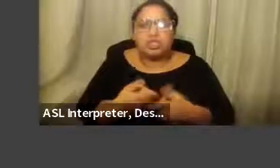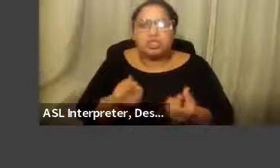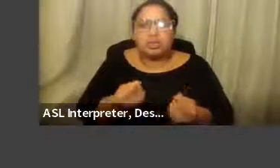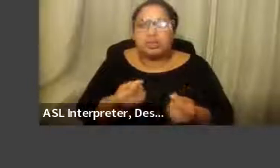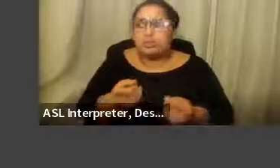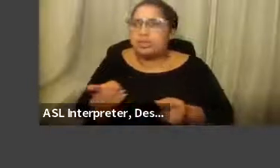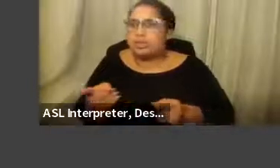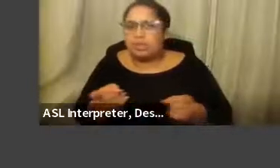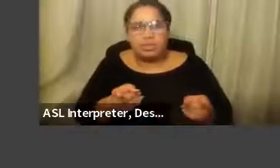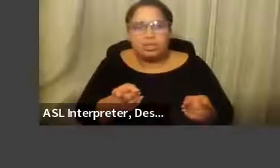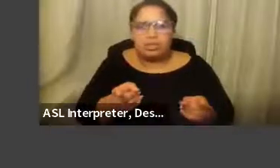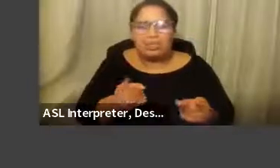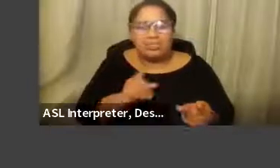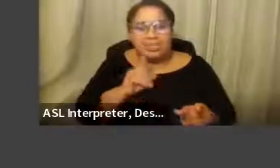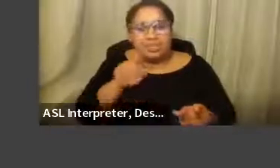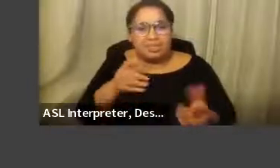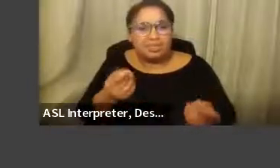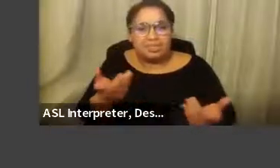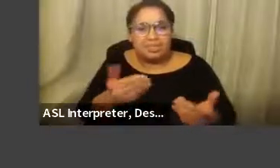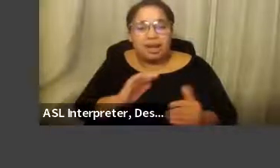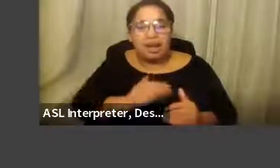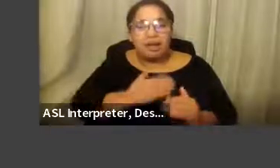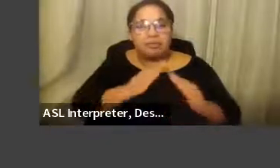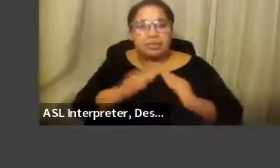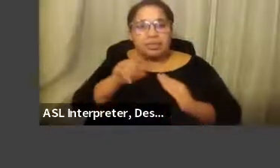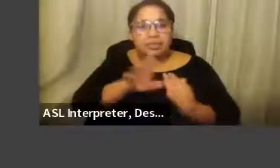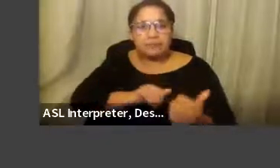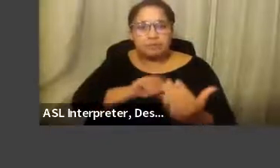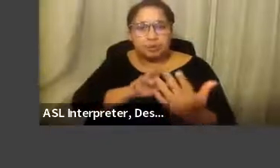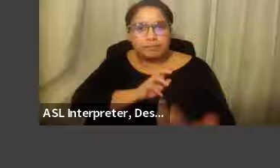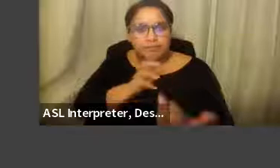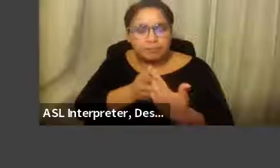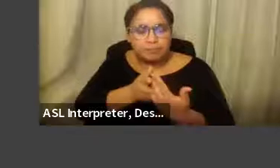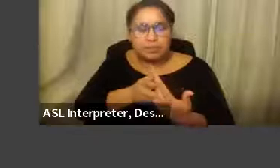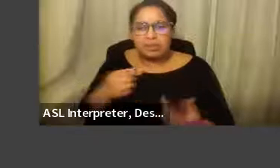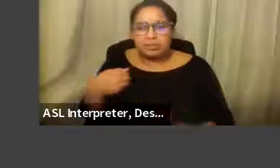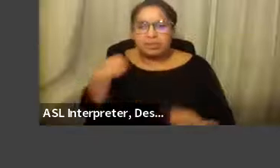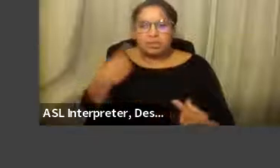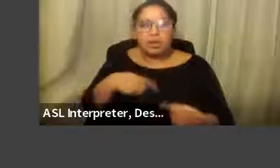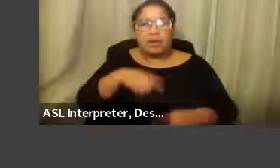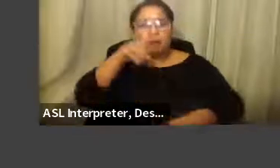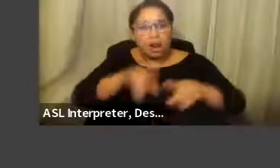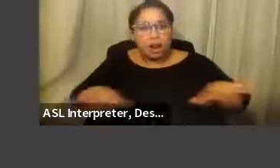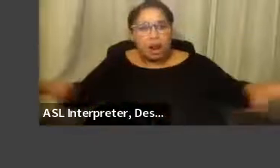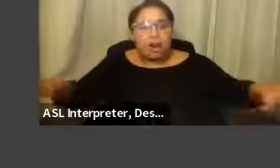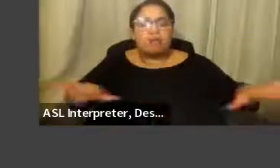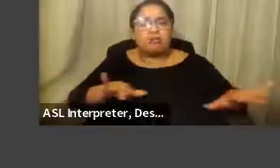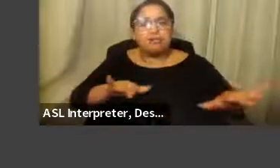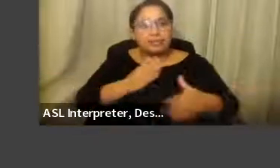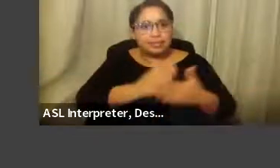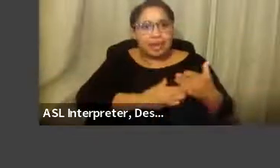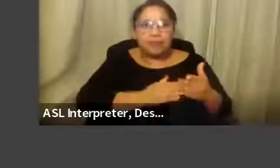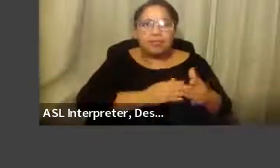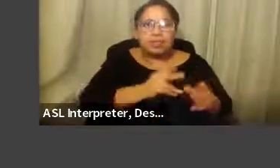community needs. We have not in the past really looked at our different populations who need special care,